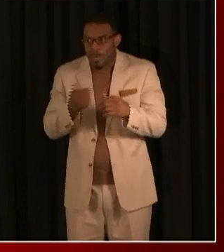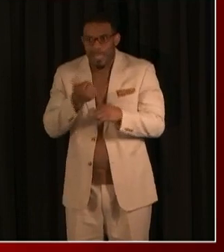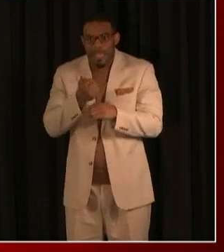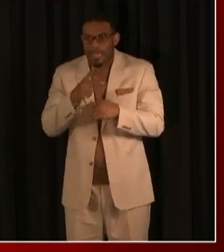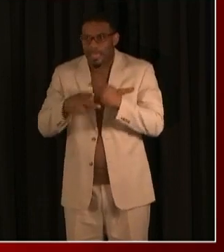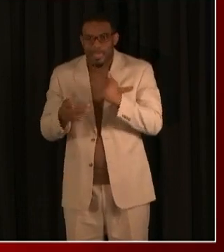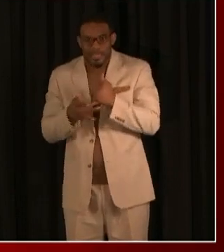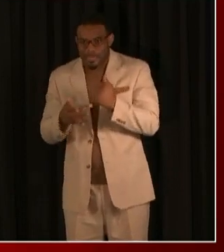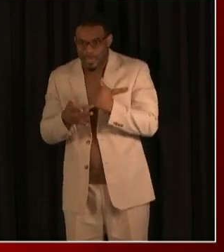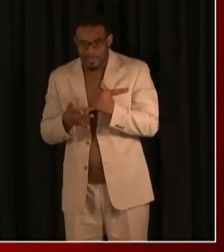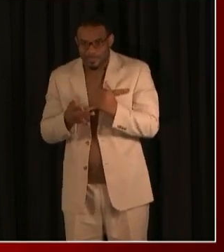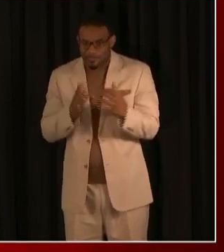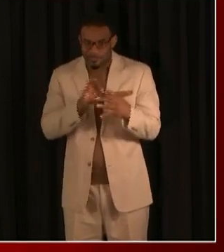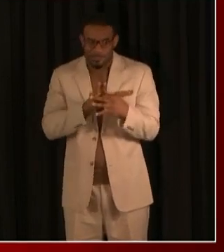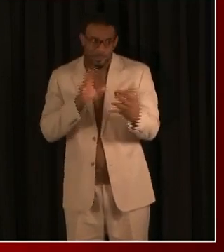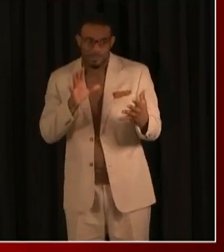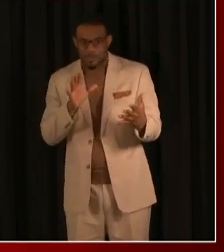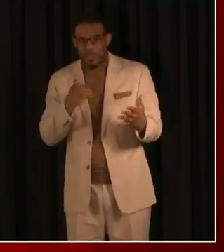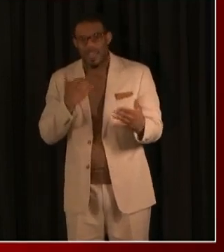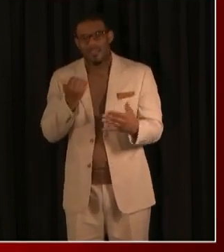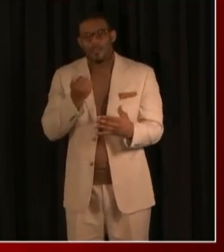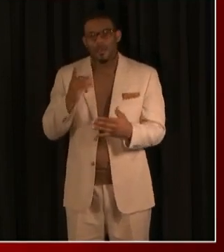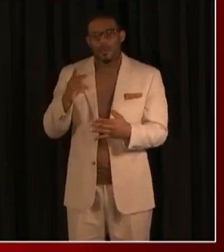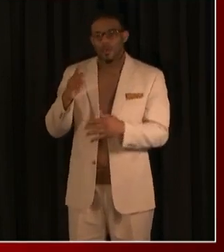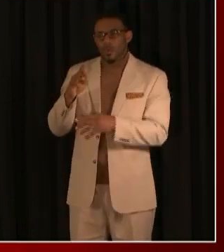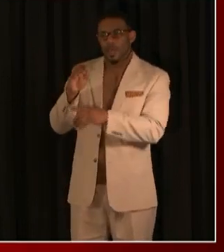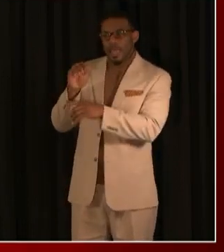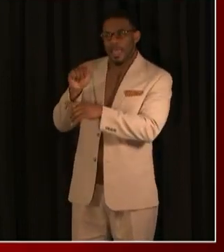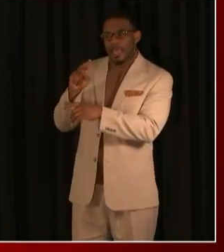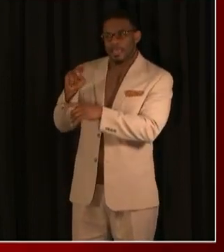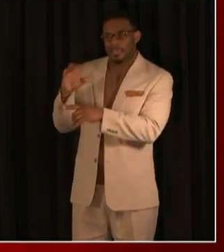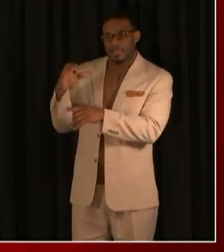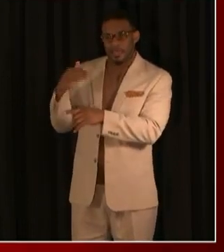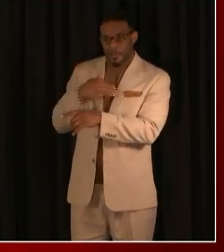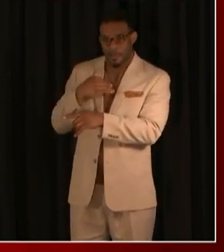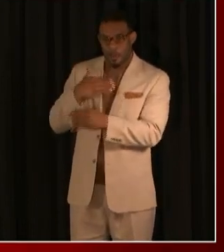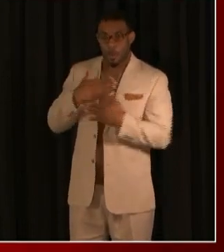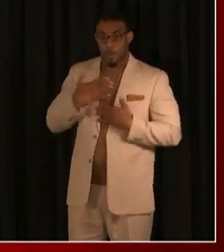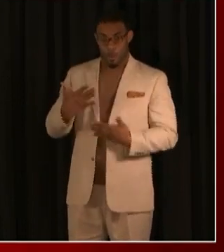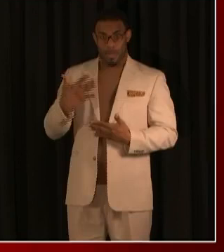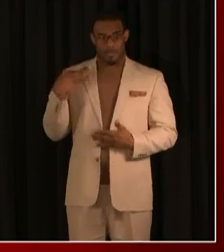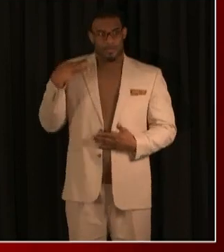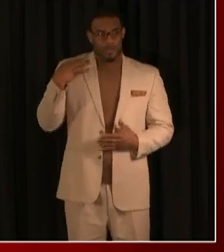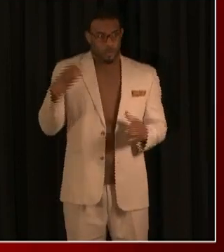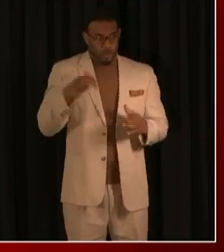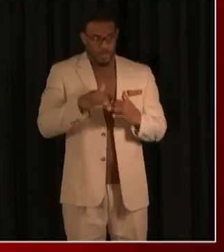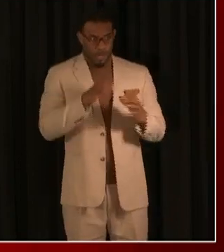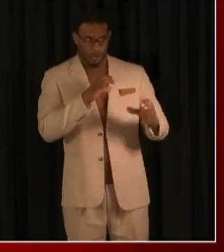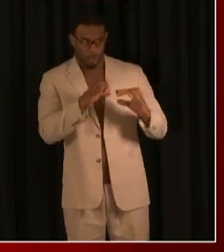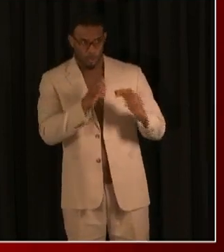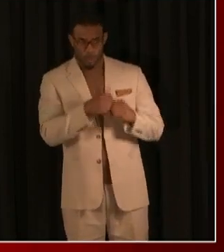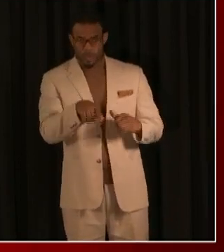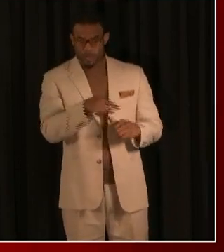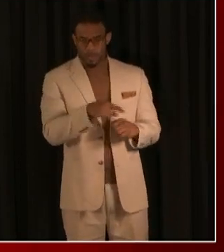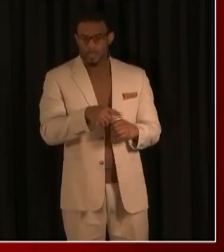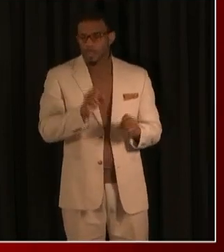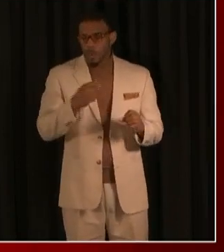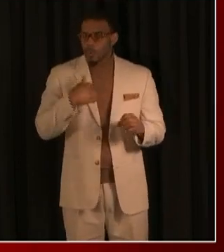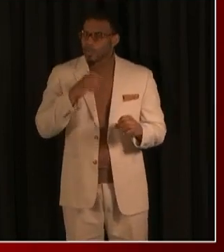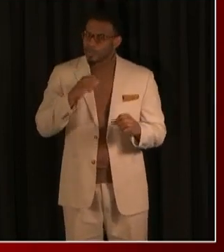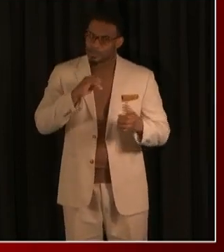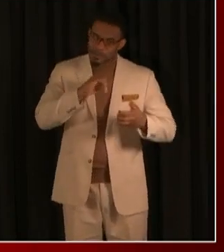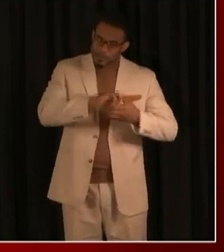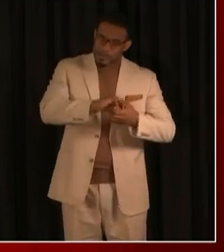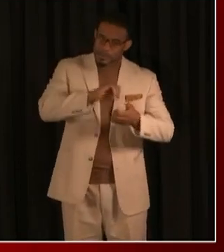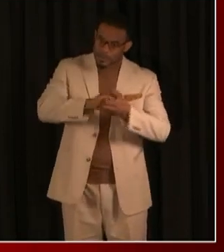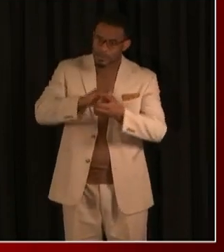technology. We had a couple of ANC, a member who was willing to do that, as well as some of the community-based organizations. So